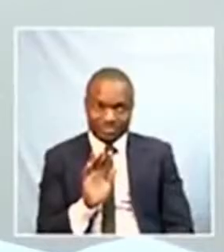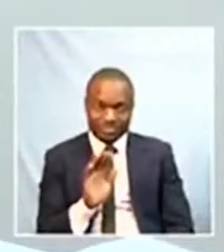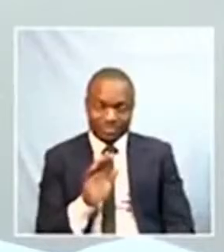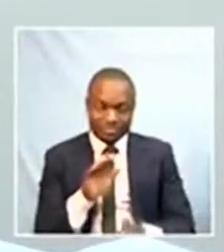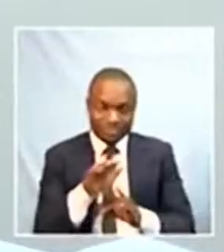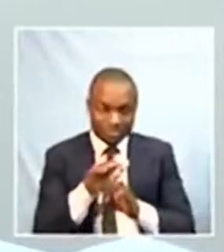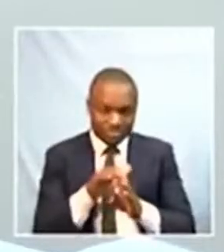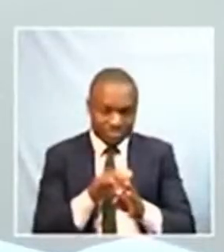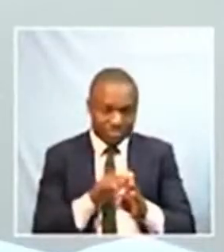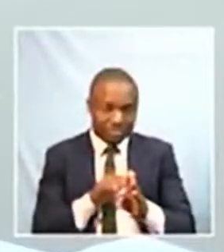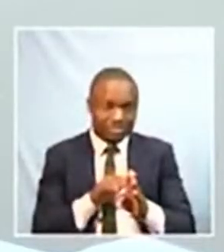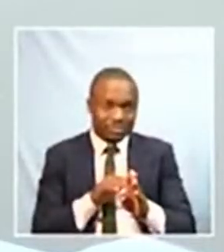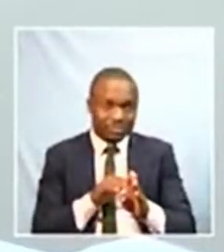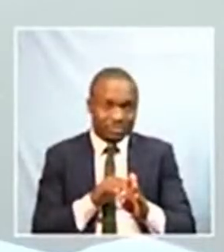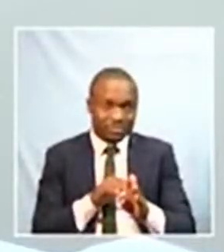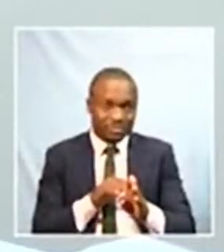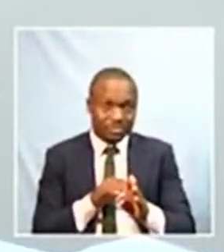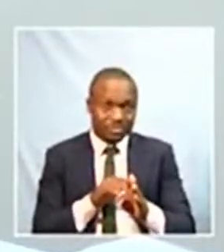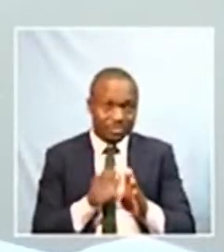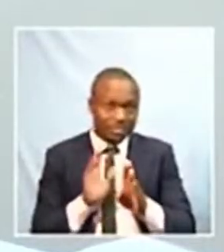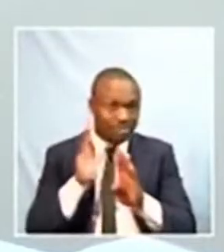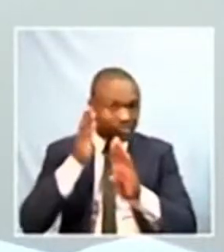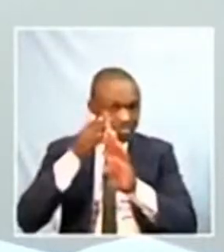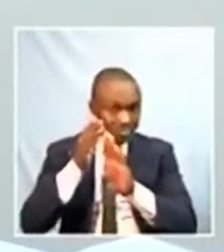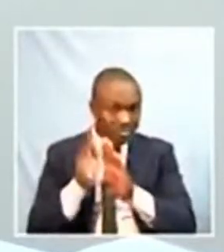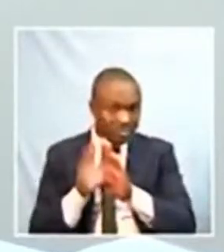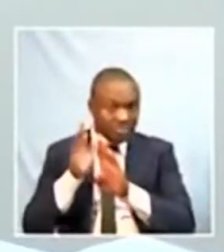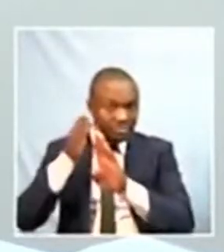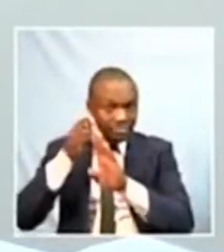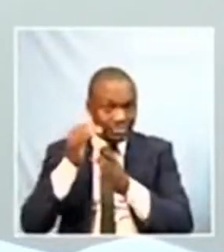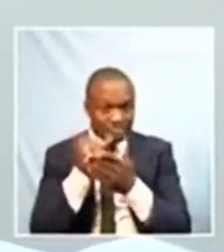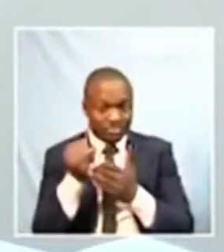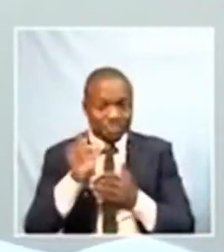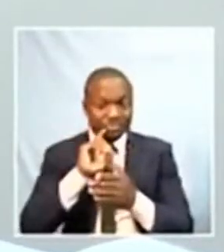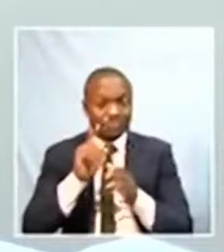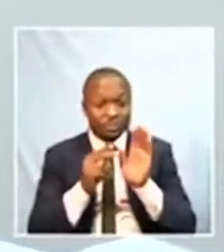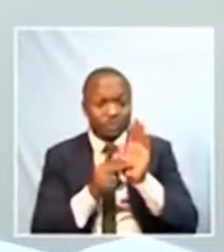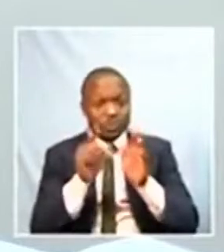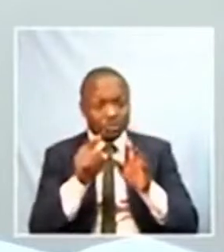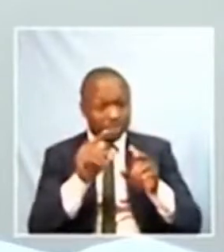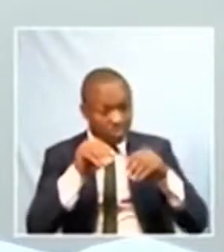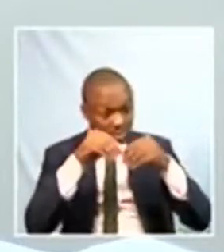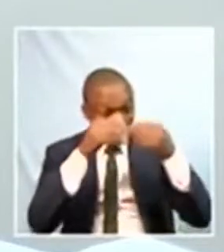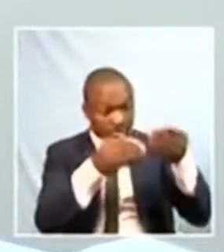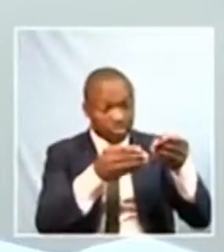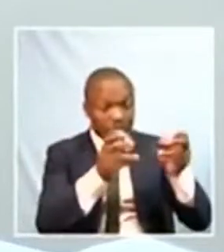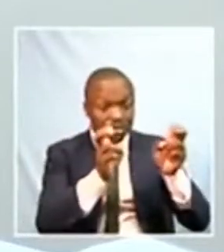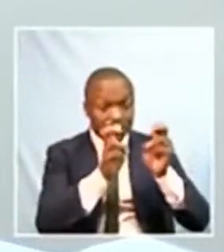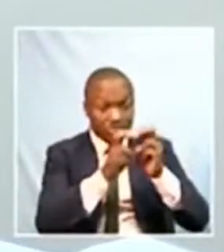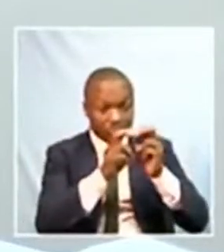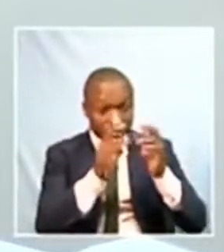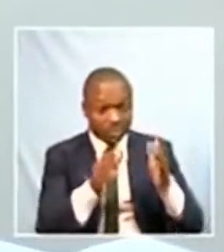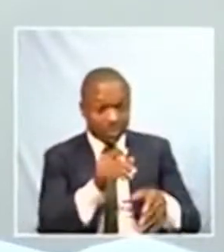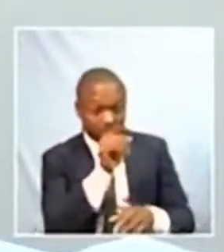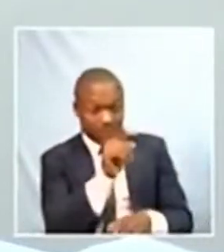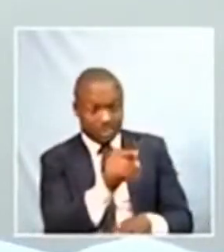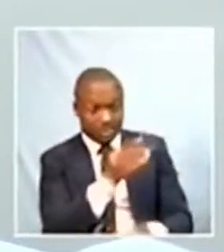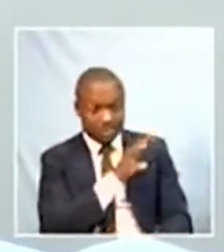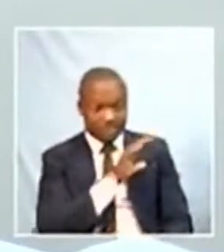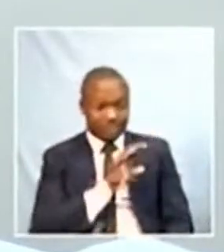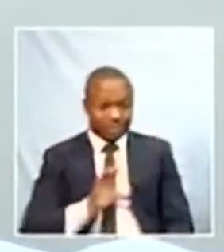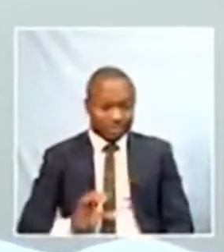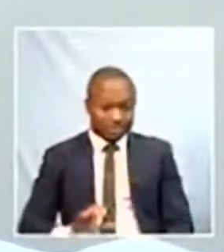slow, and the specific issues should come out. Yes. You awarded this contract to this